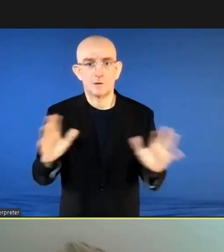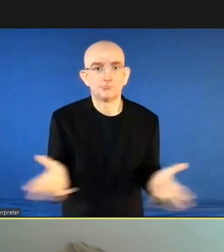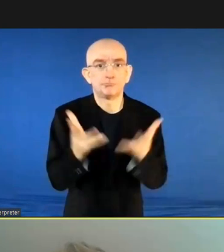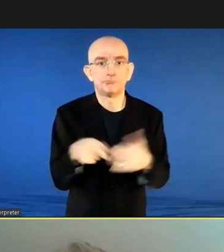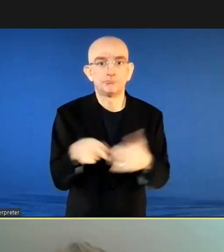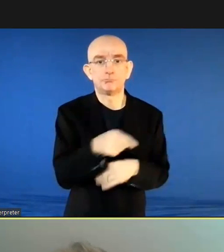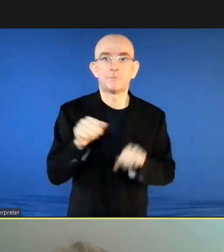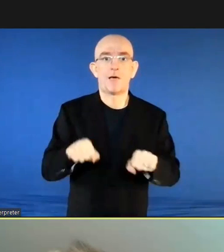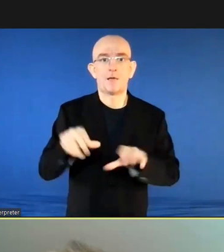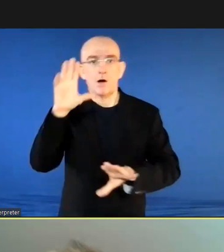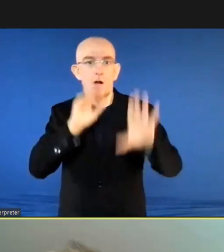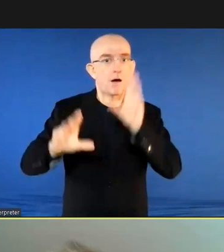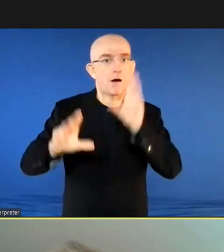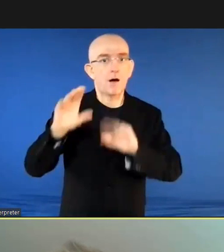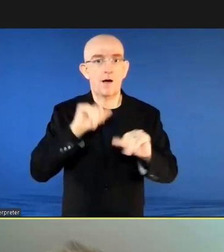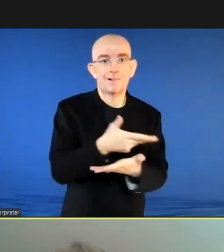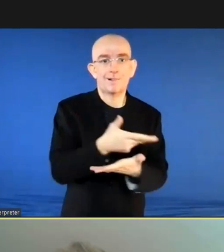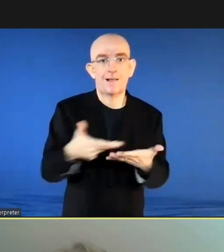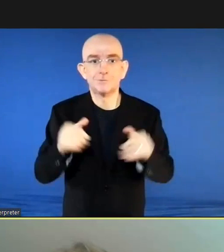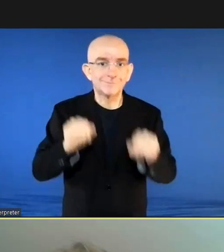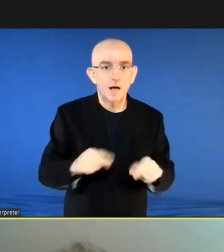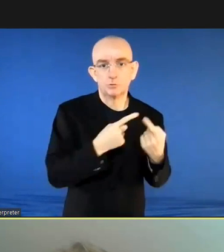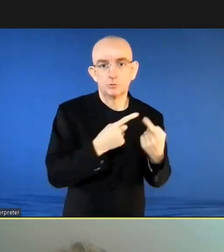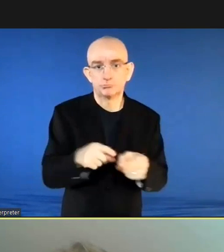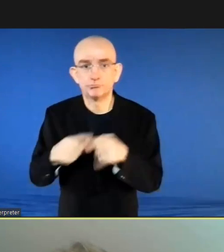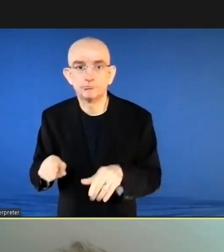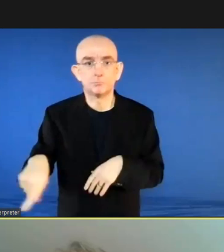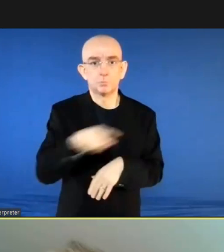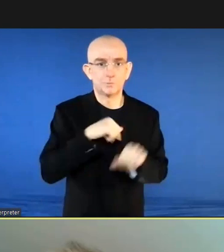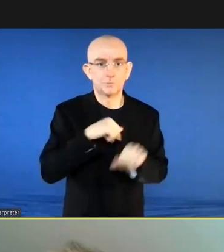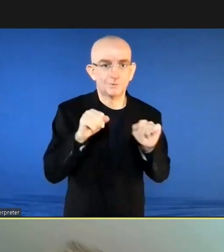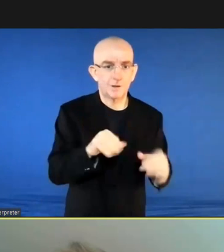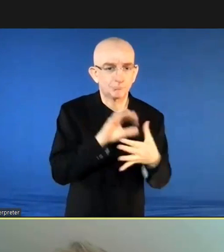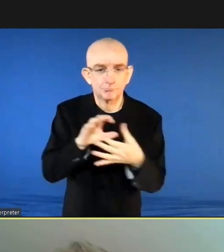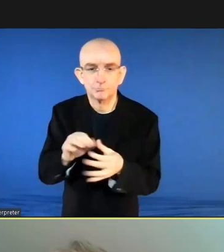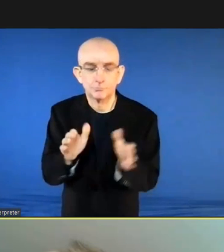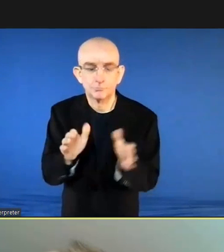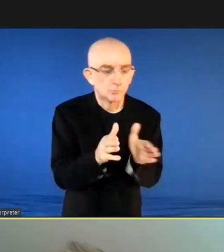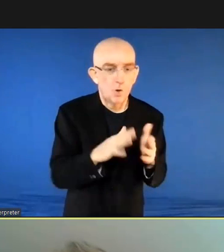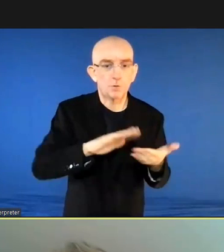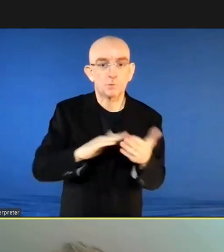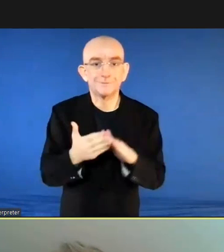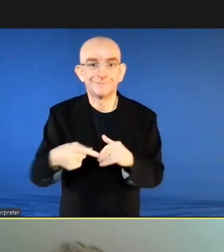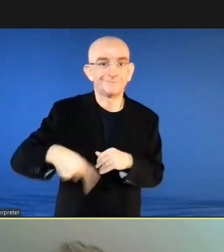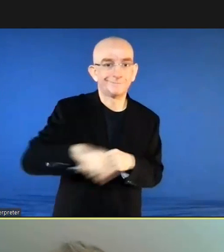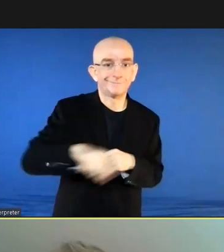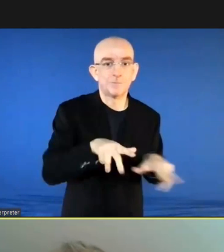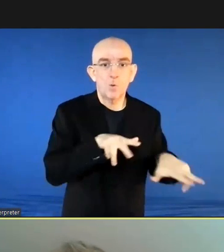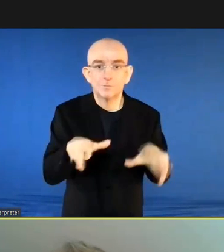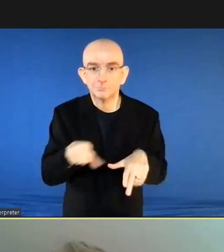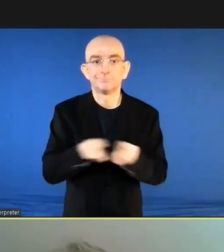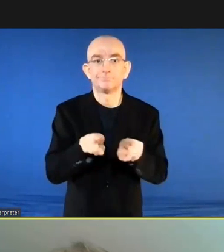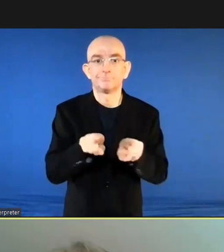community-based organisations need support in these specialist areas, like accessing our growing library of resources in different